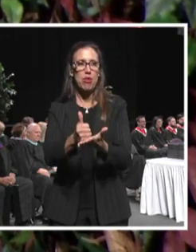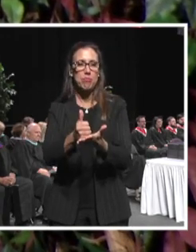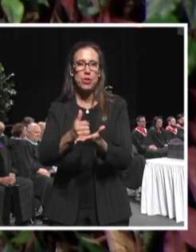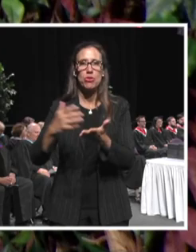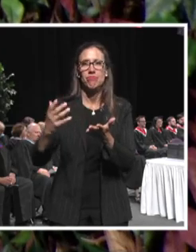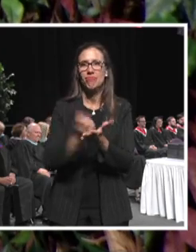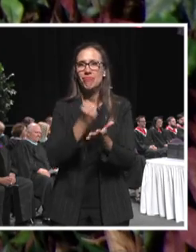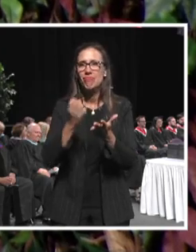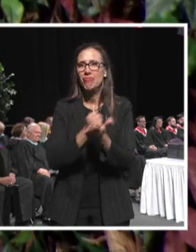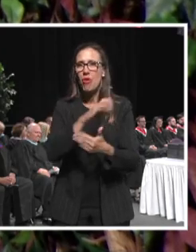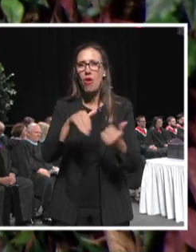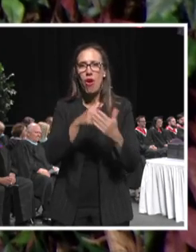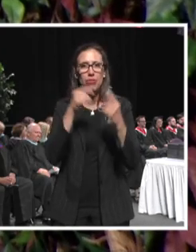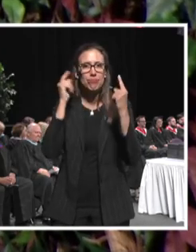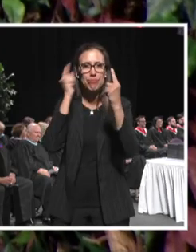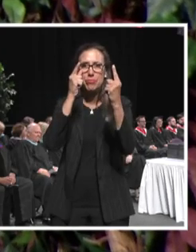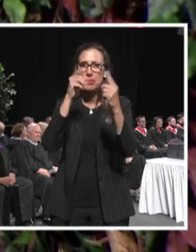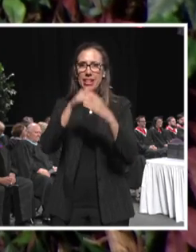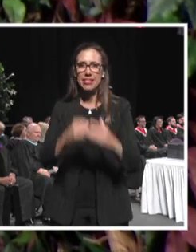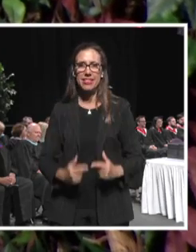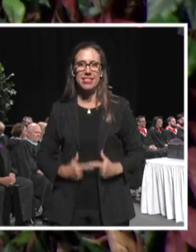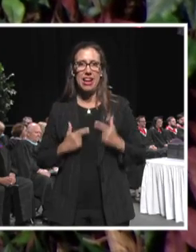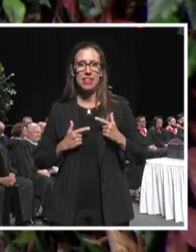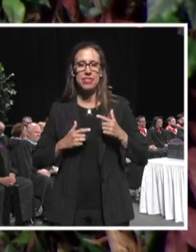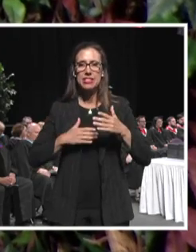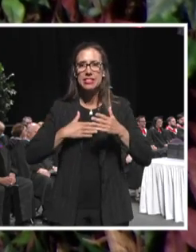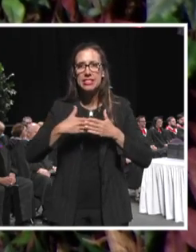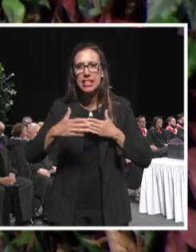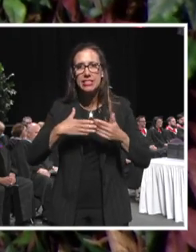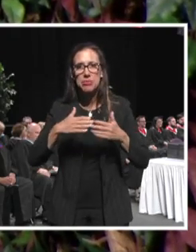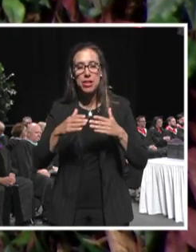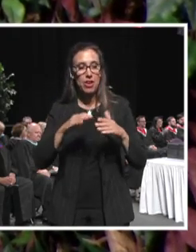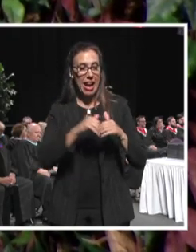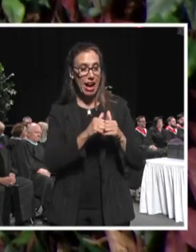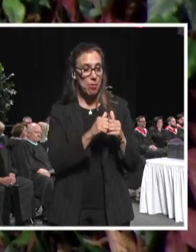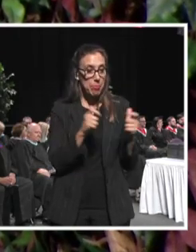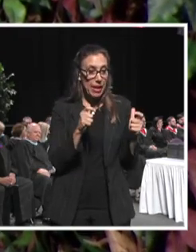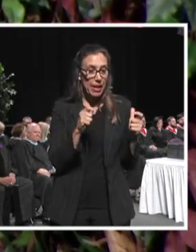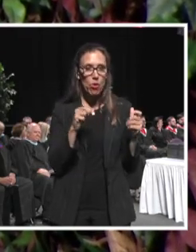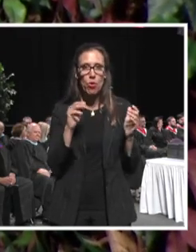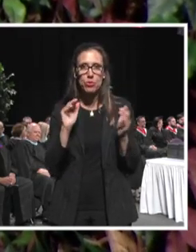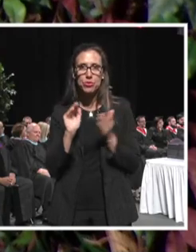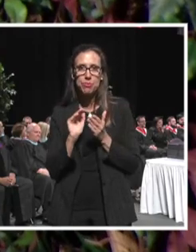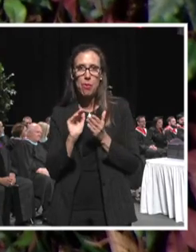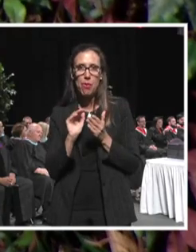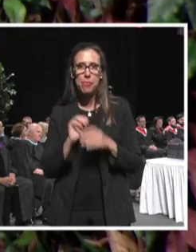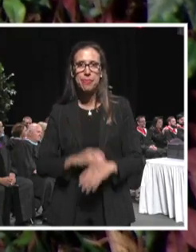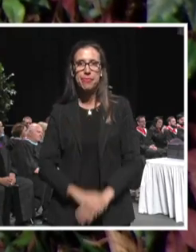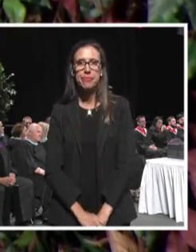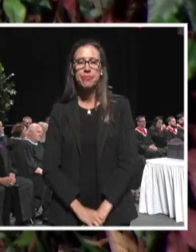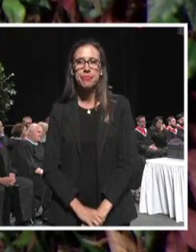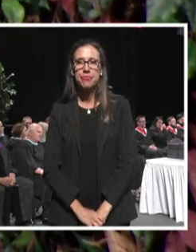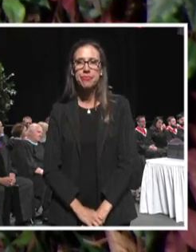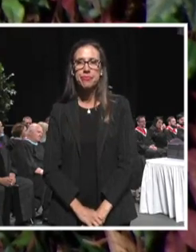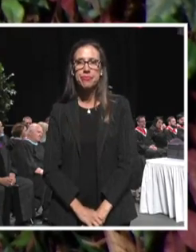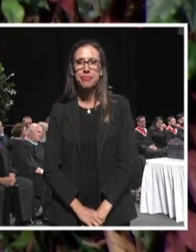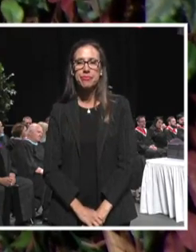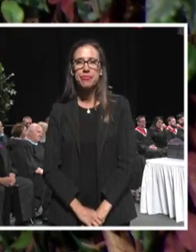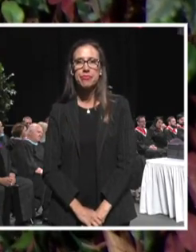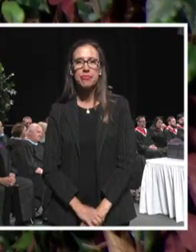your aspirations in life, regardless of how big or small. While